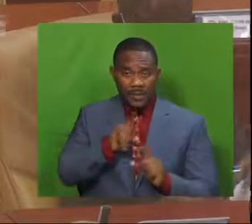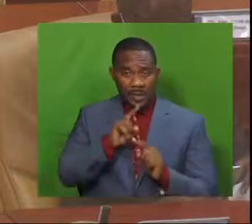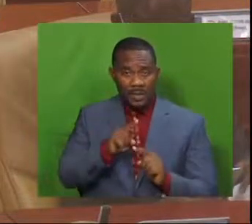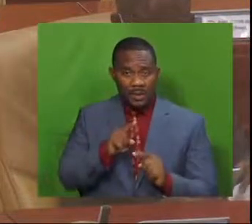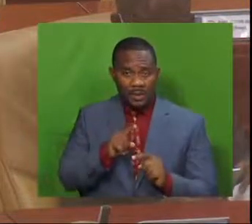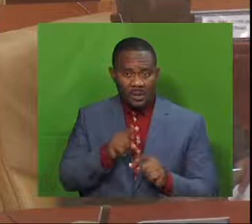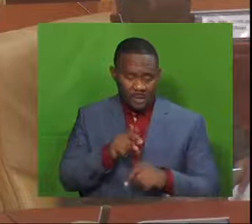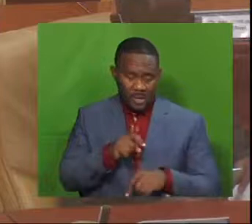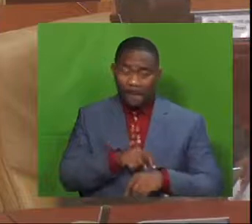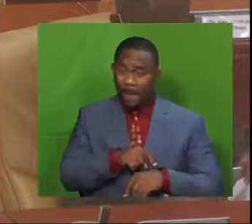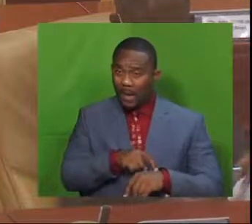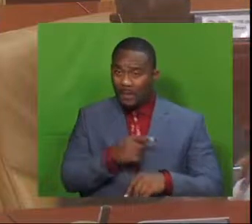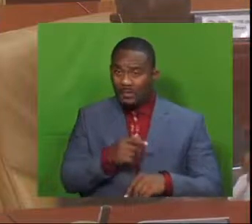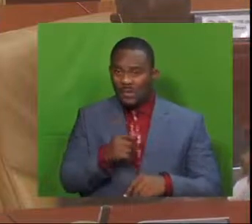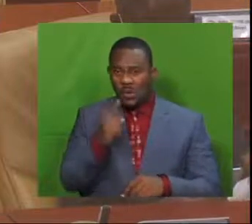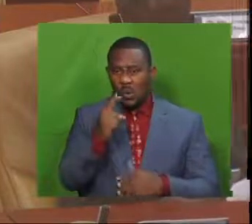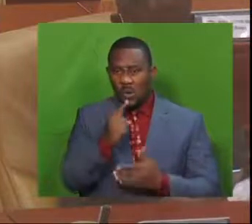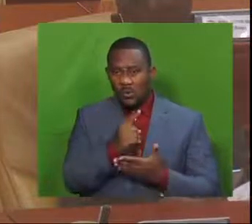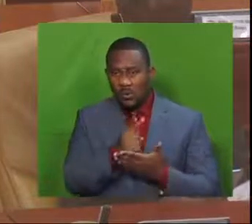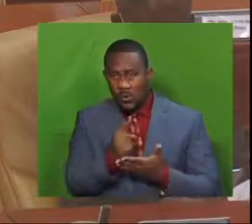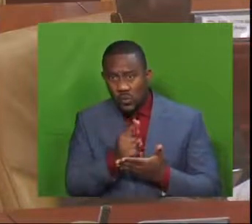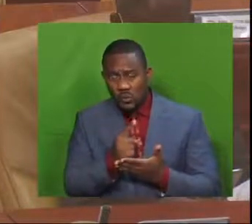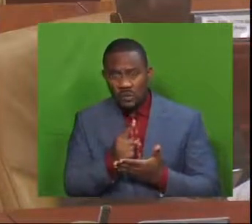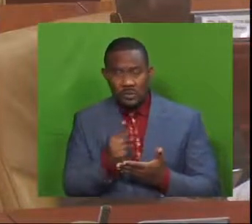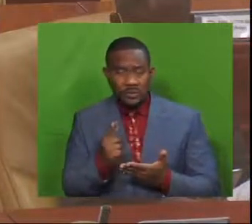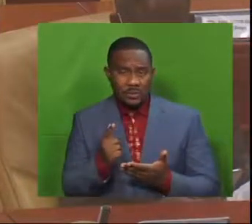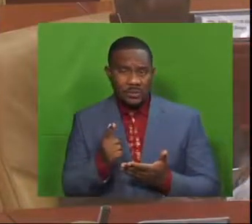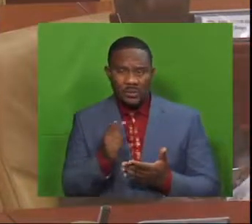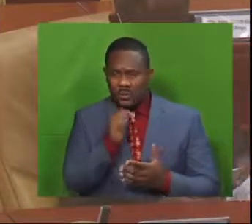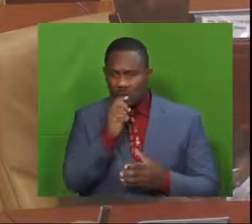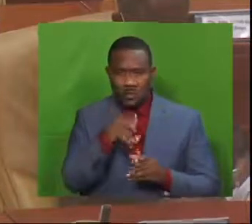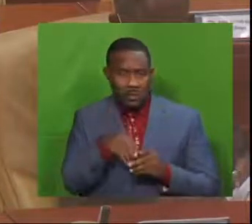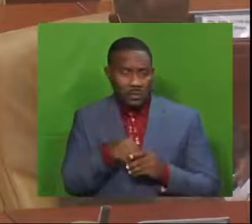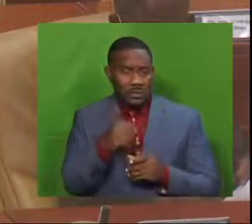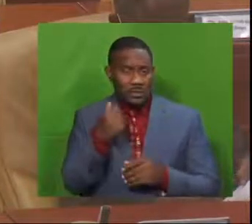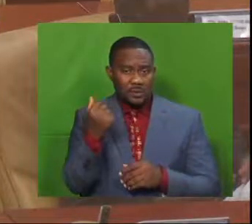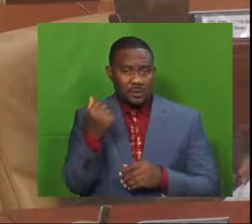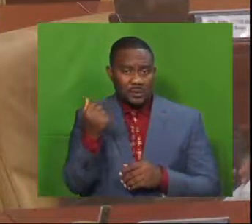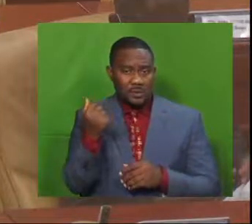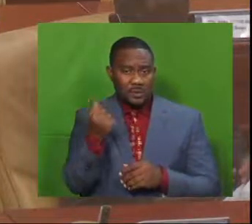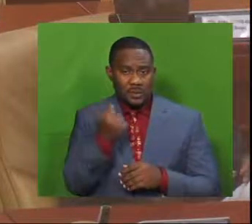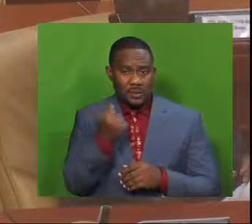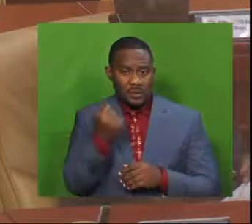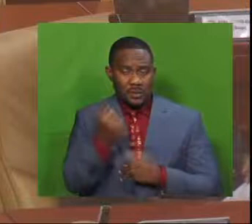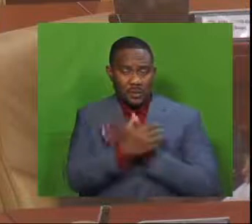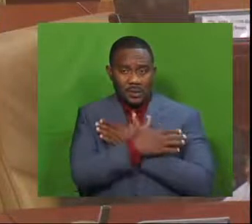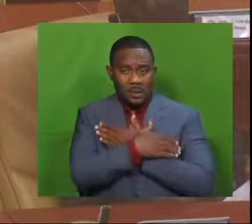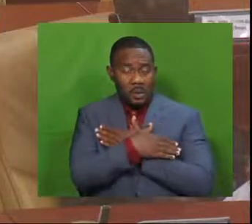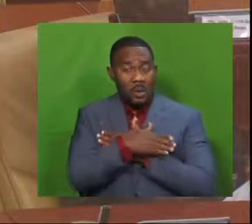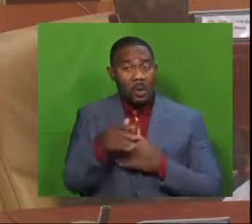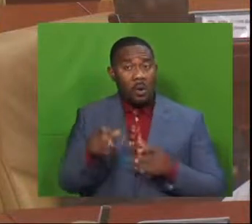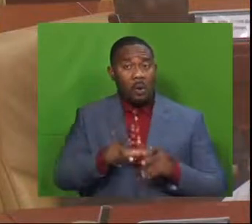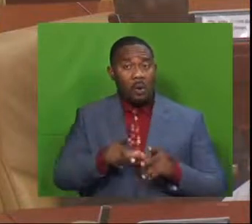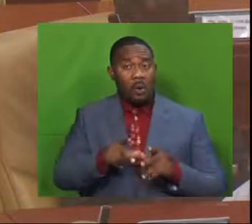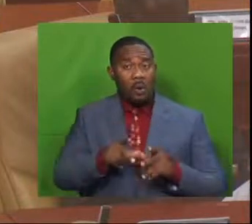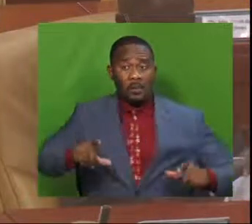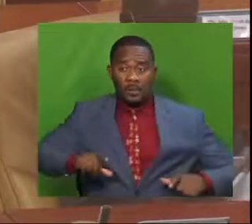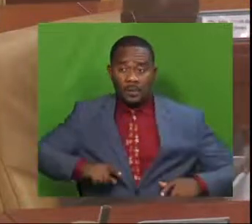7 sitting days, exclusive of any Saturday and Sunday or public holiday, from the date of